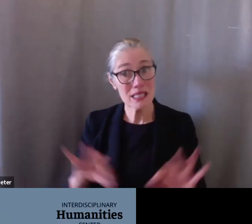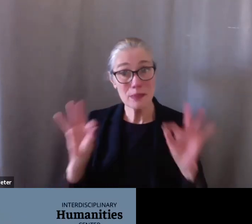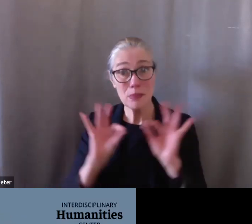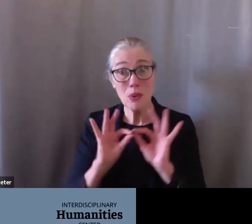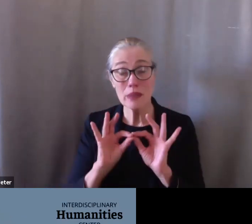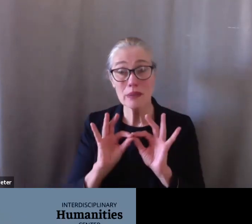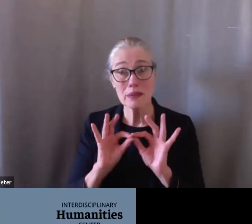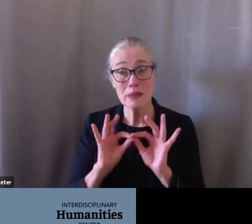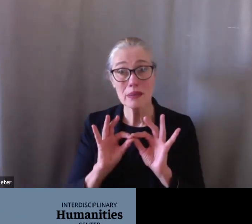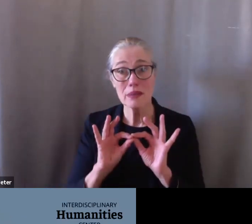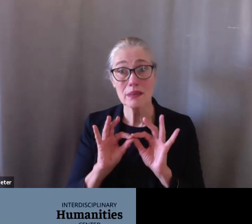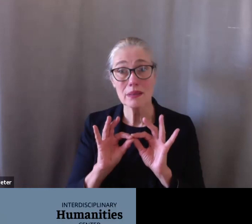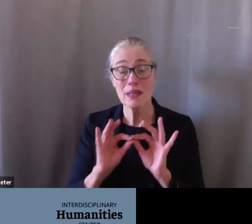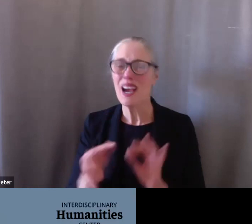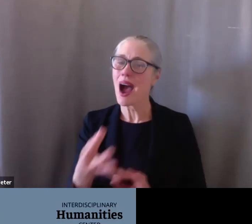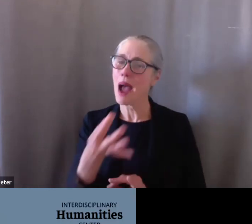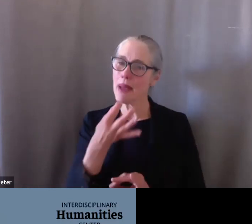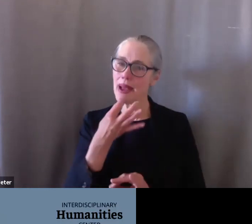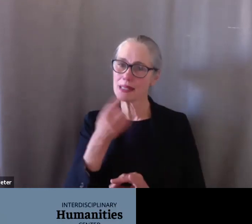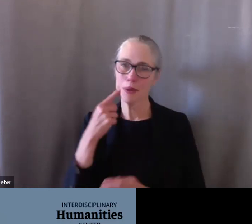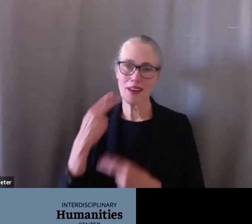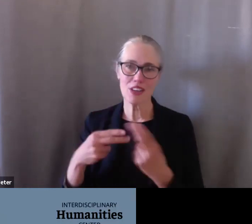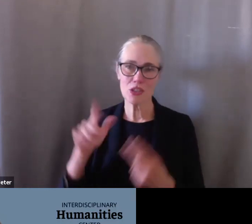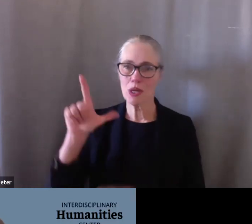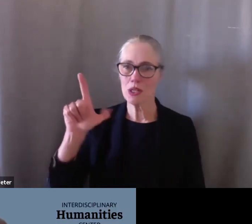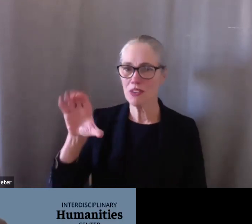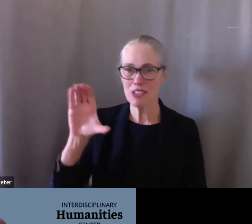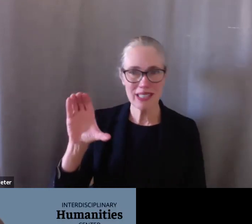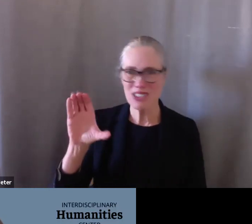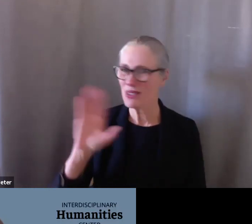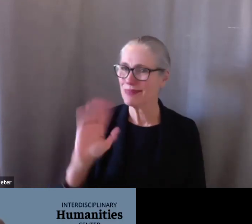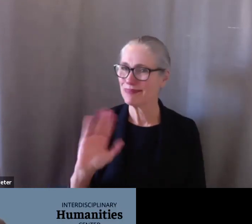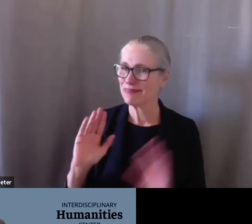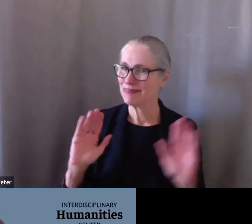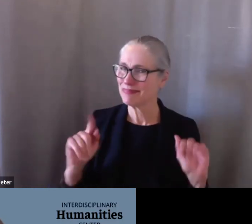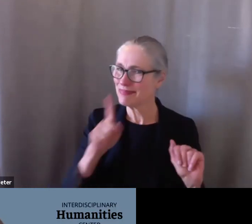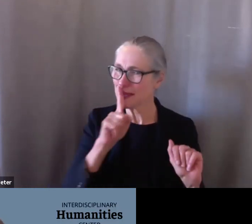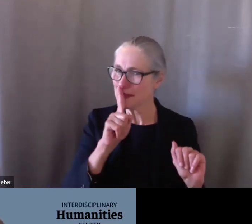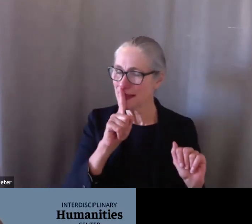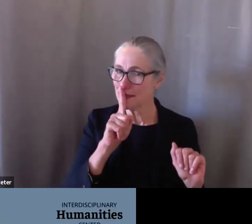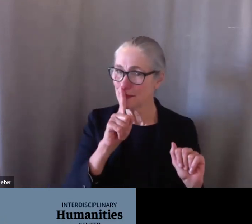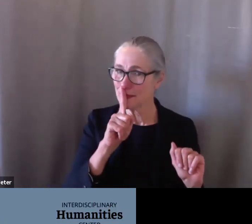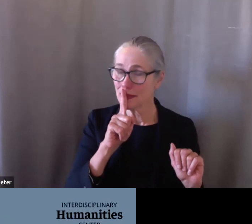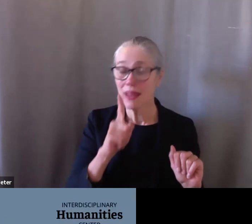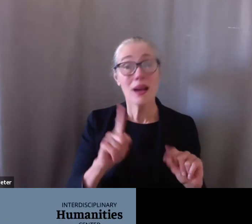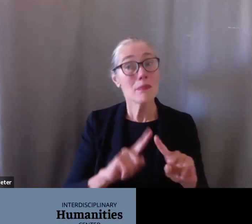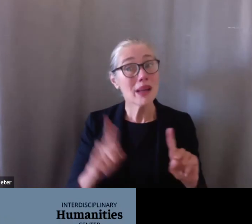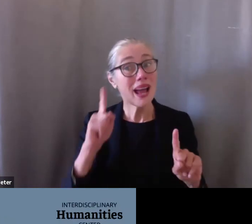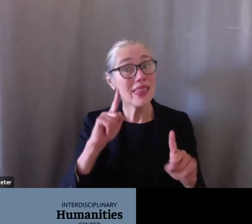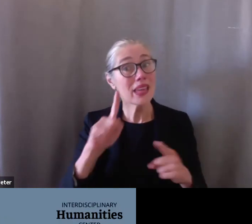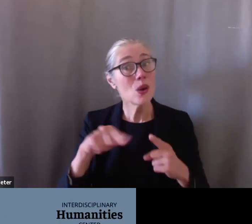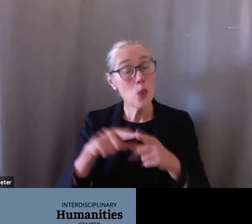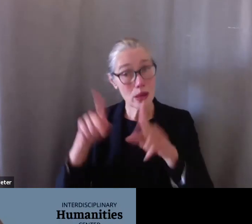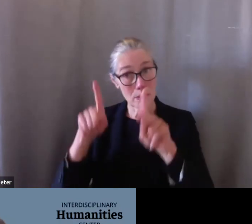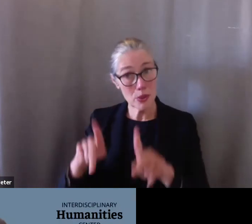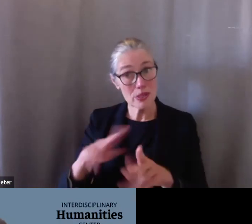every educated college education person is going to vote for Democrats, and every non-college educated person is going to